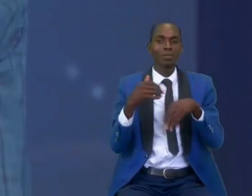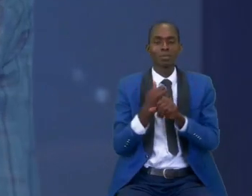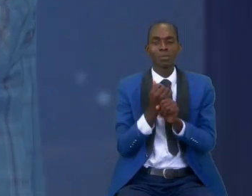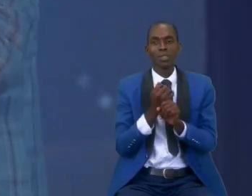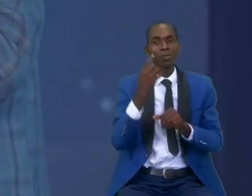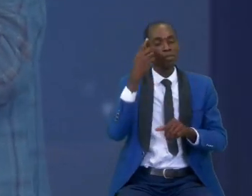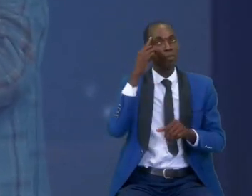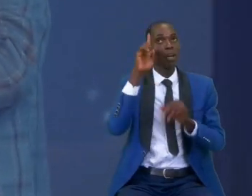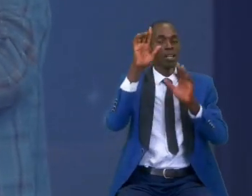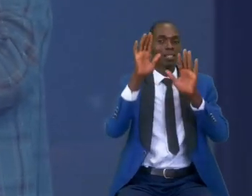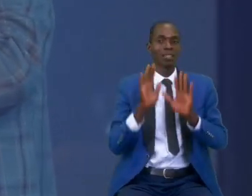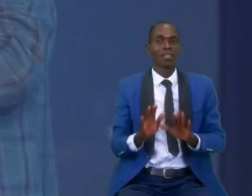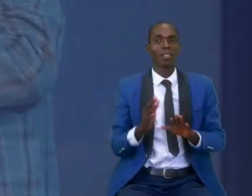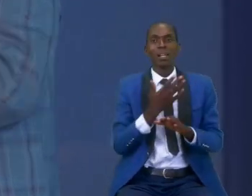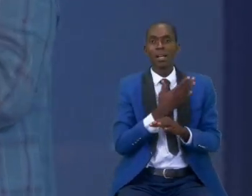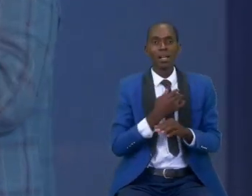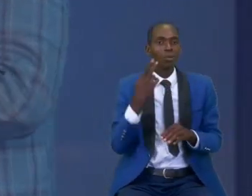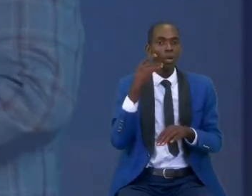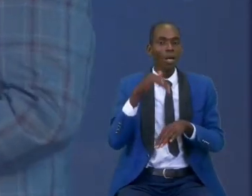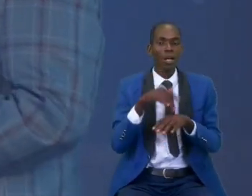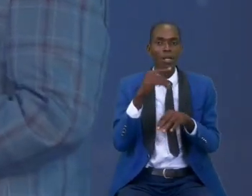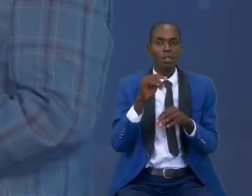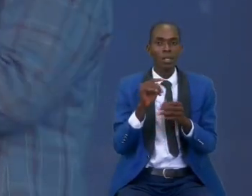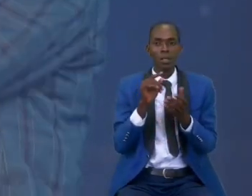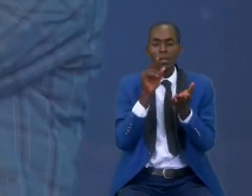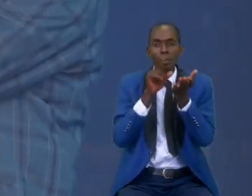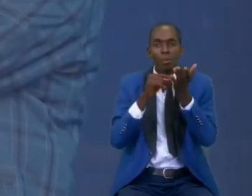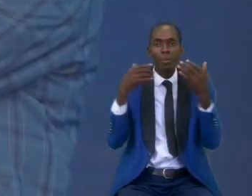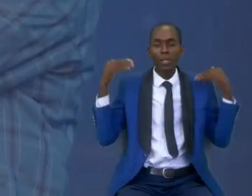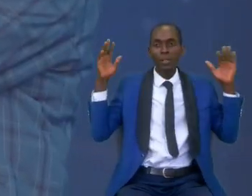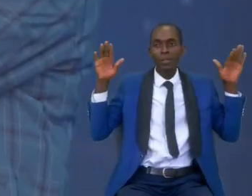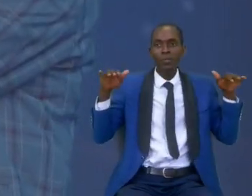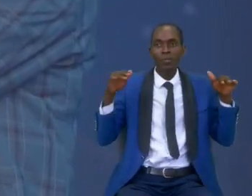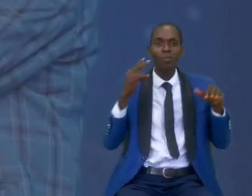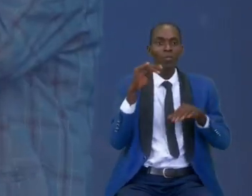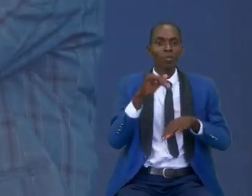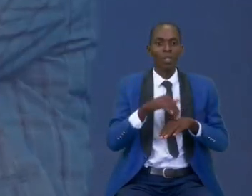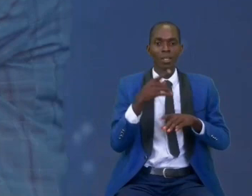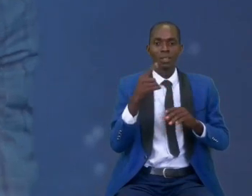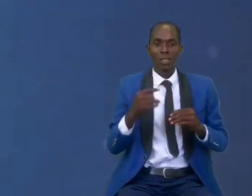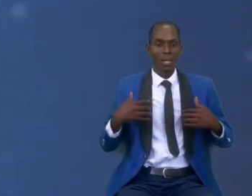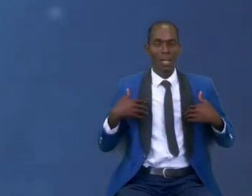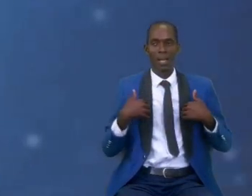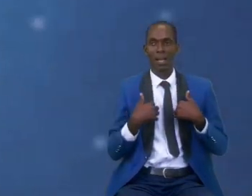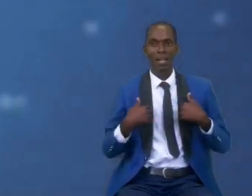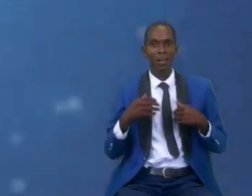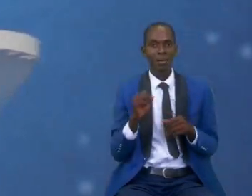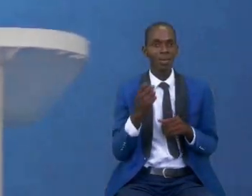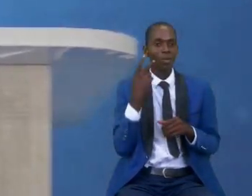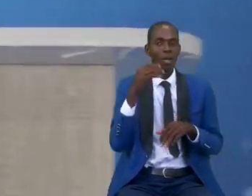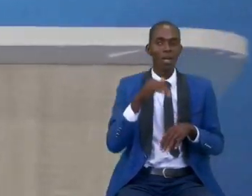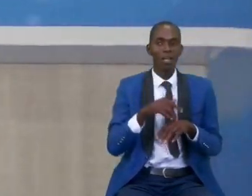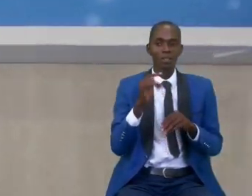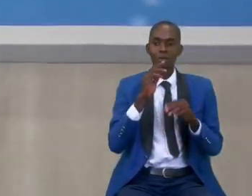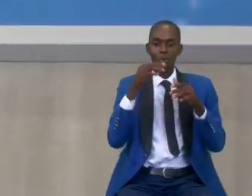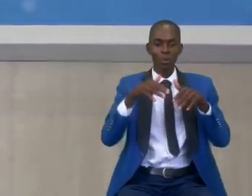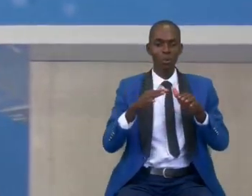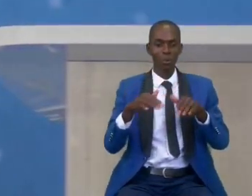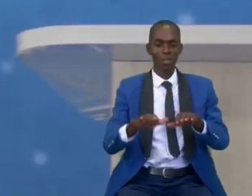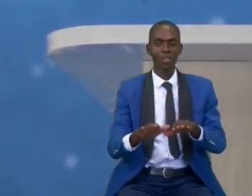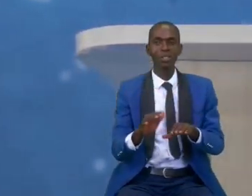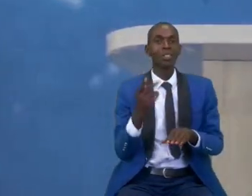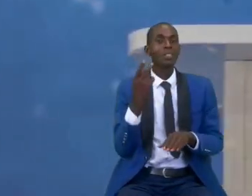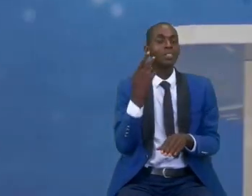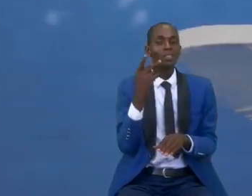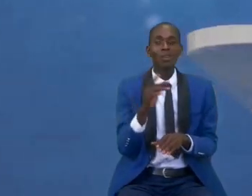at the mammals, look at the sea, look at the ocean, look at the balance, chemical